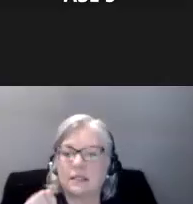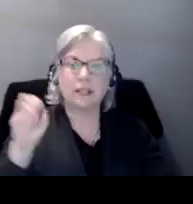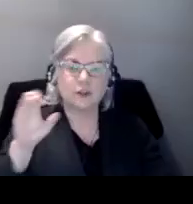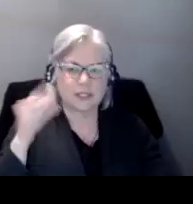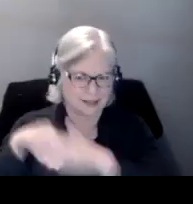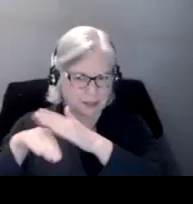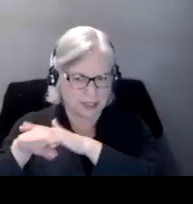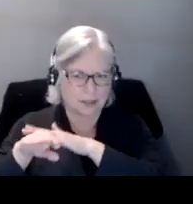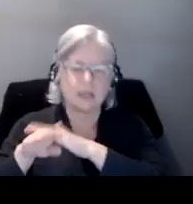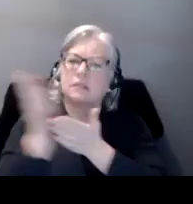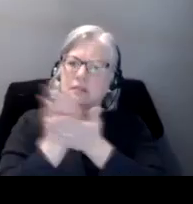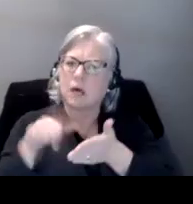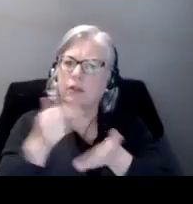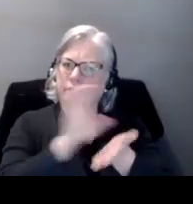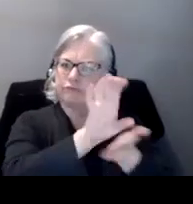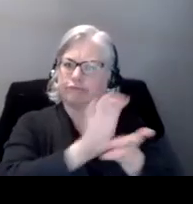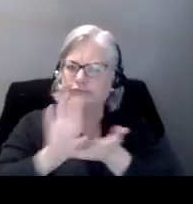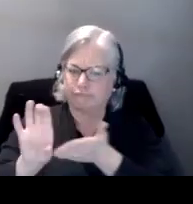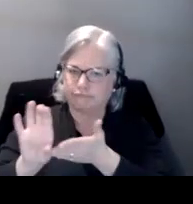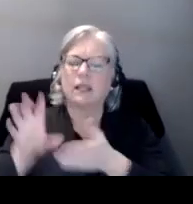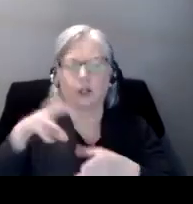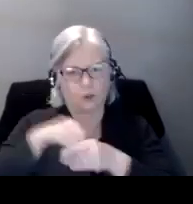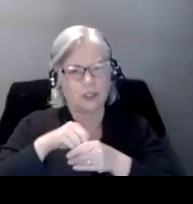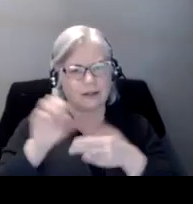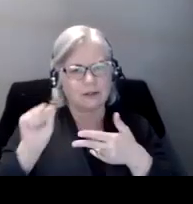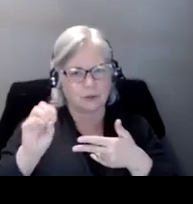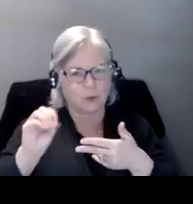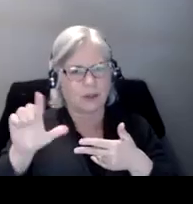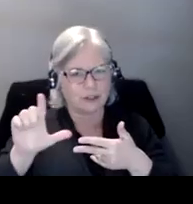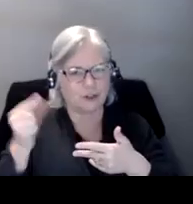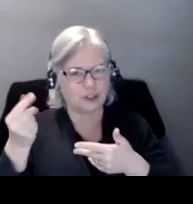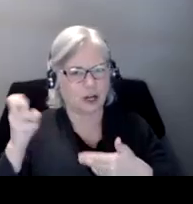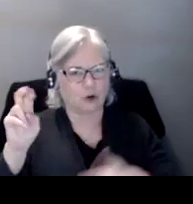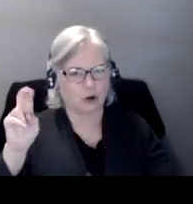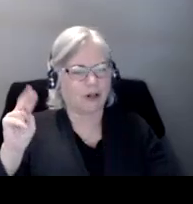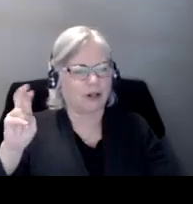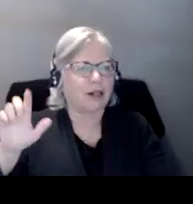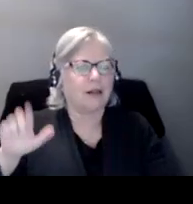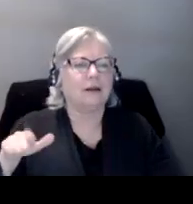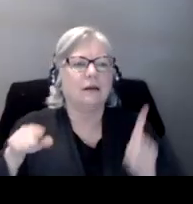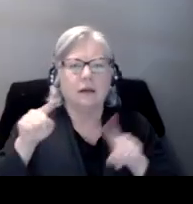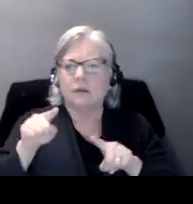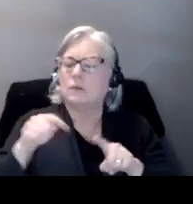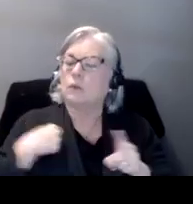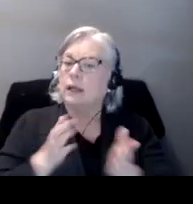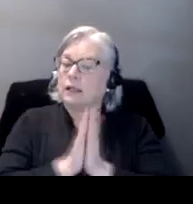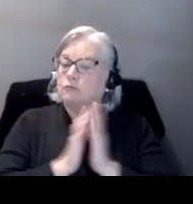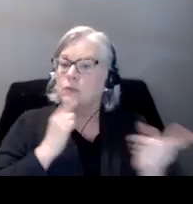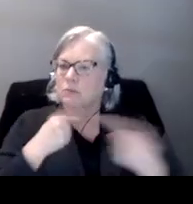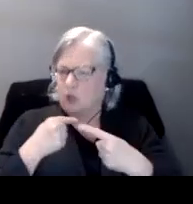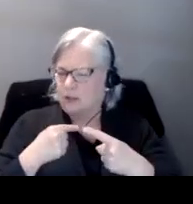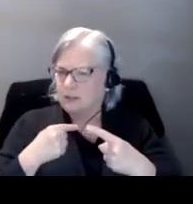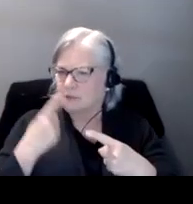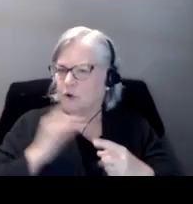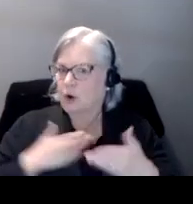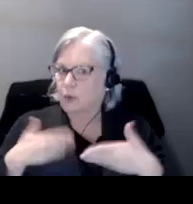few other health and justice partners, including the Solicitor General. So we ask for responses to our recommendations within 6 months'